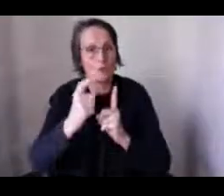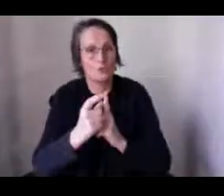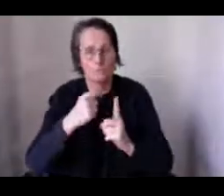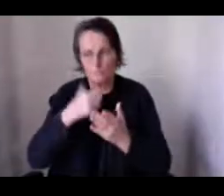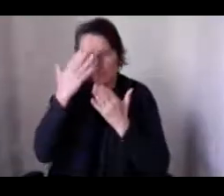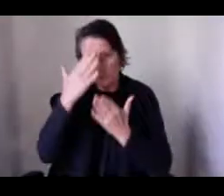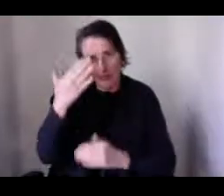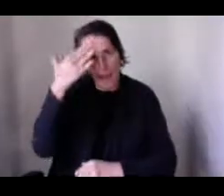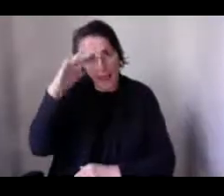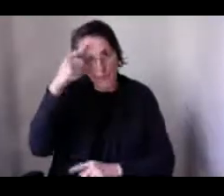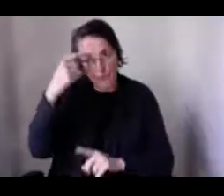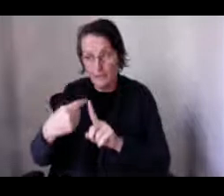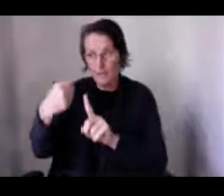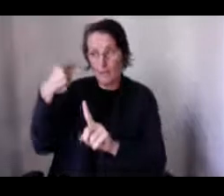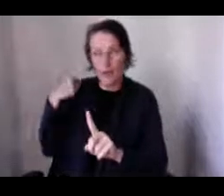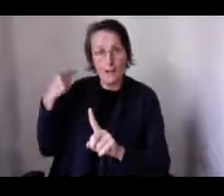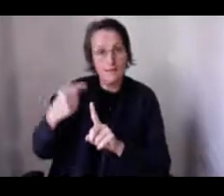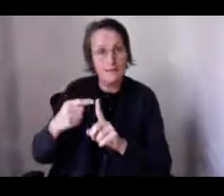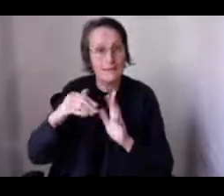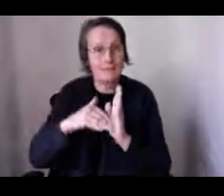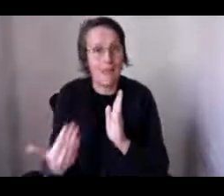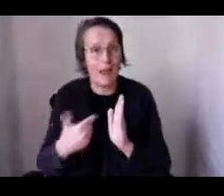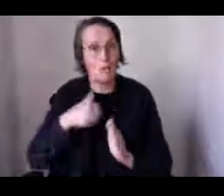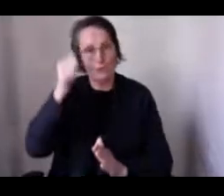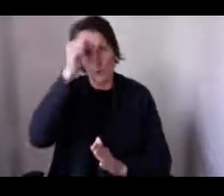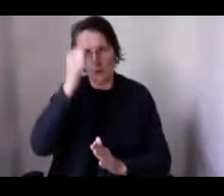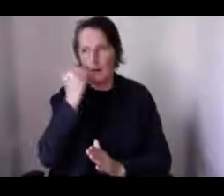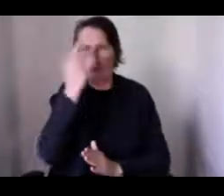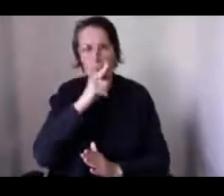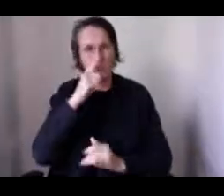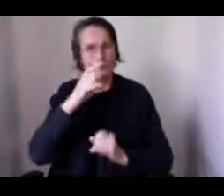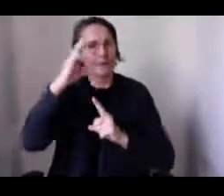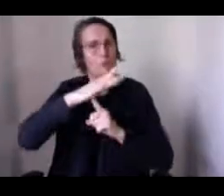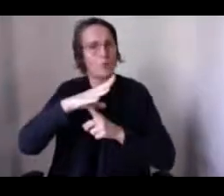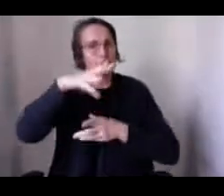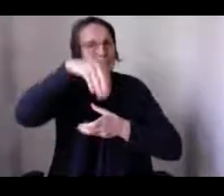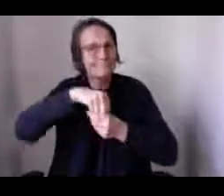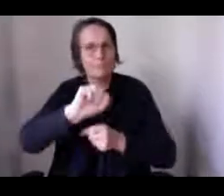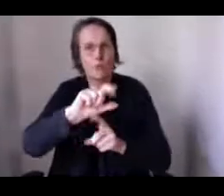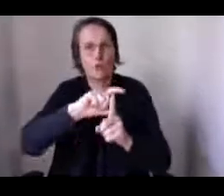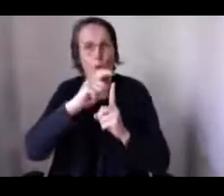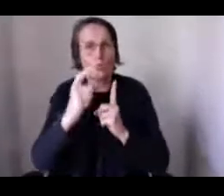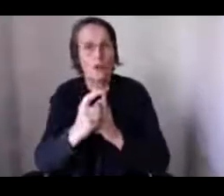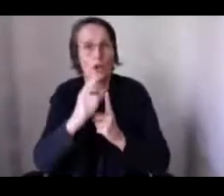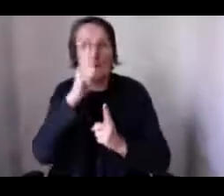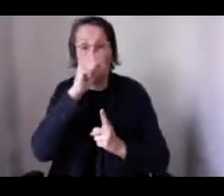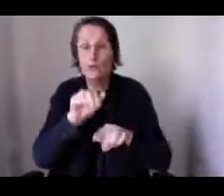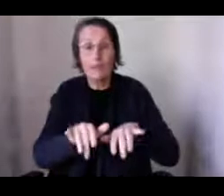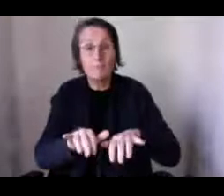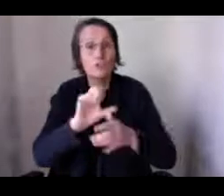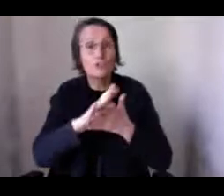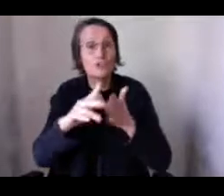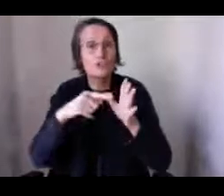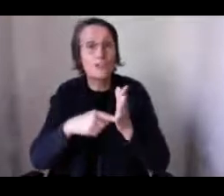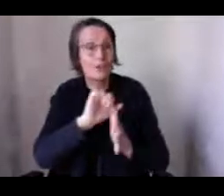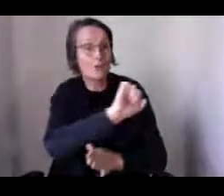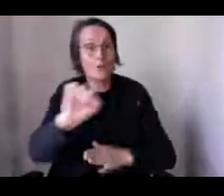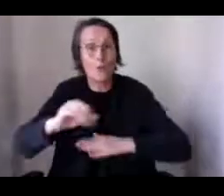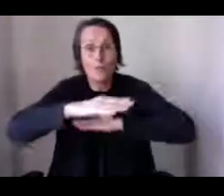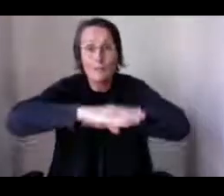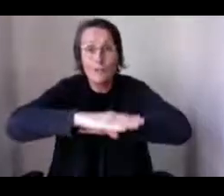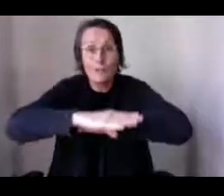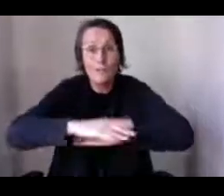that Aboriginal artists play in contributing to their culture. Please feel free to share with us which lands you're currently representing